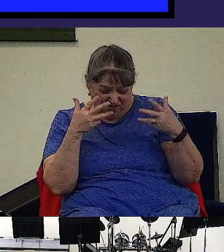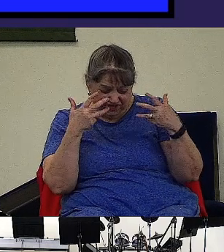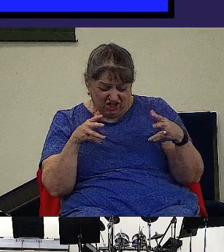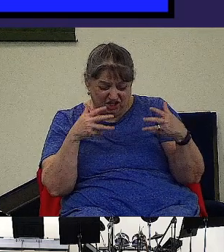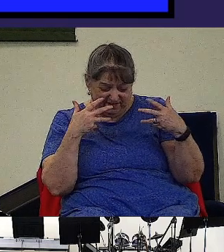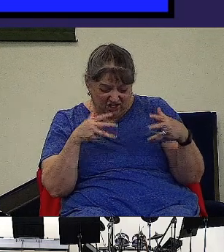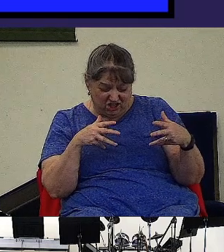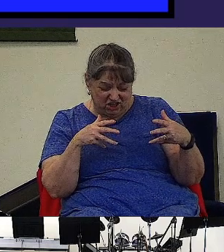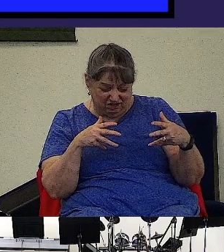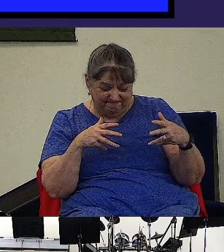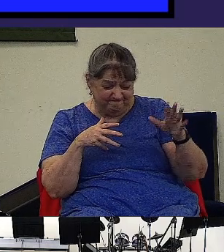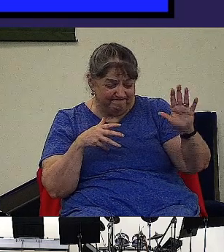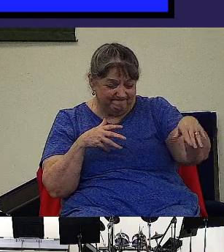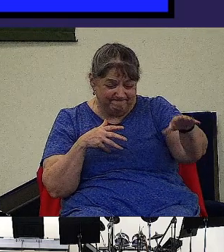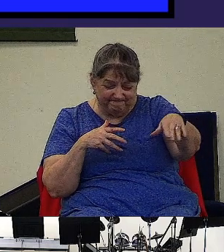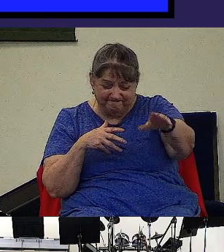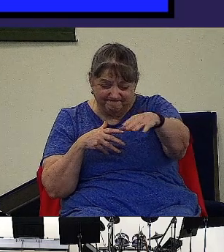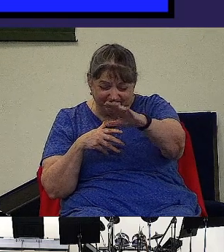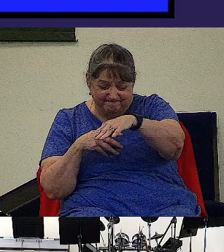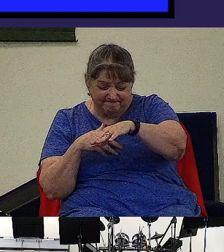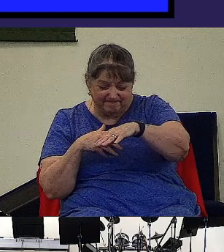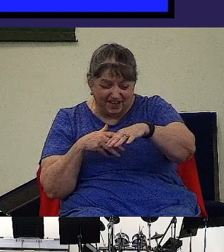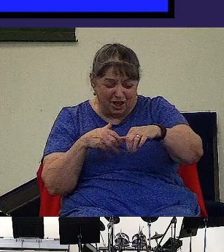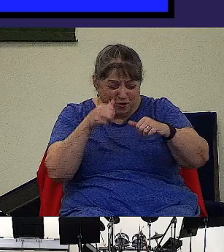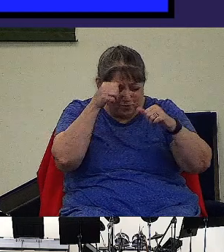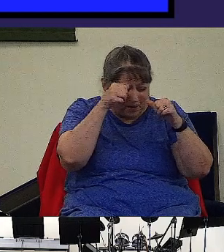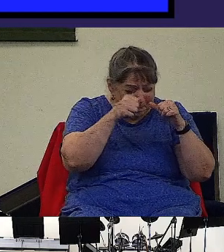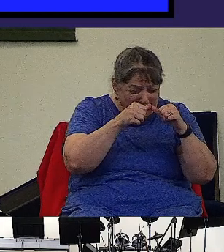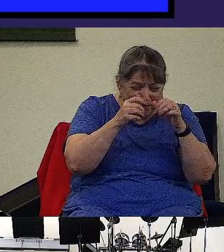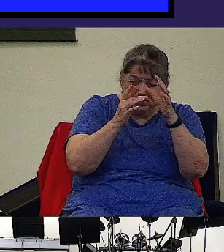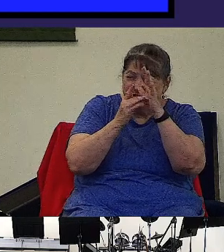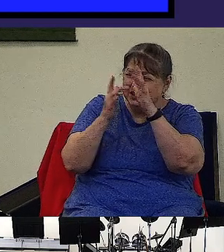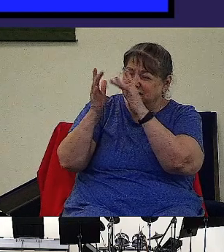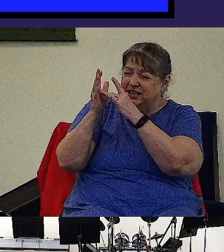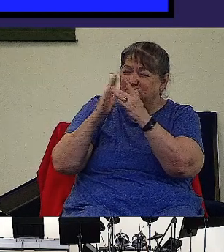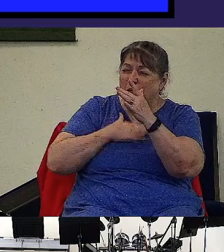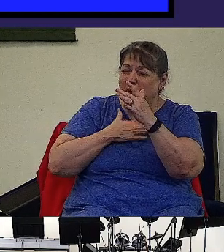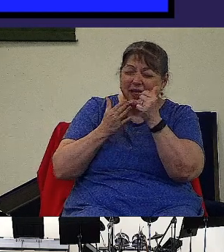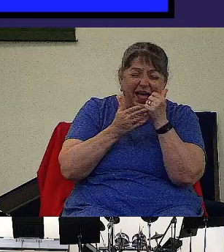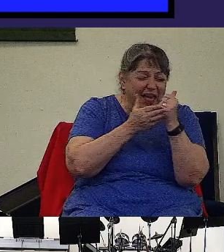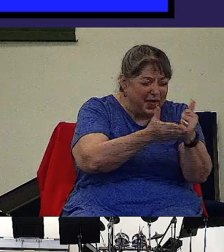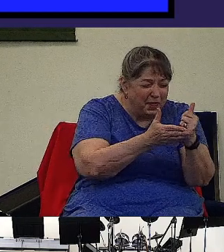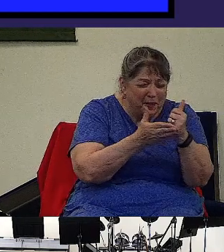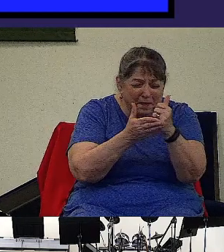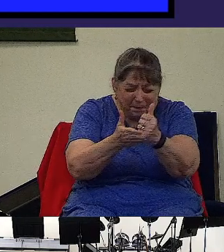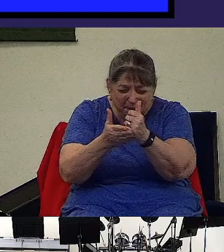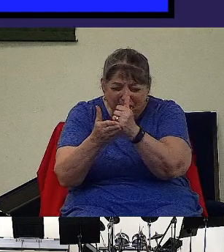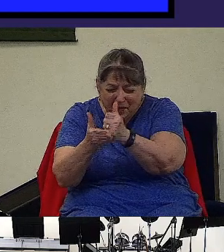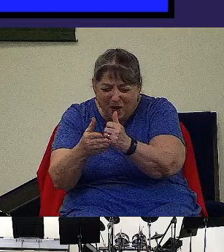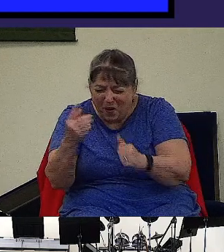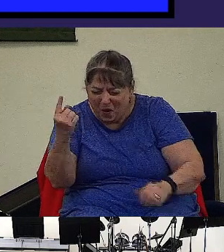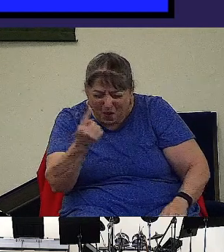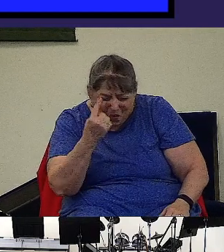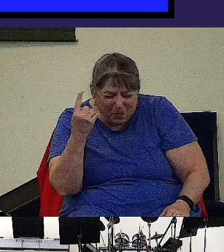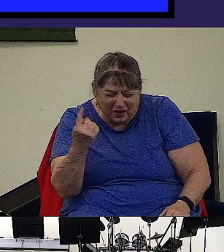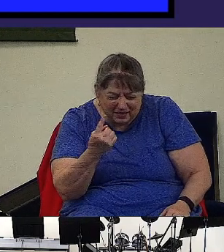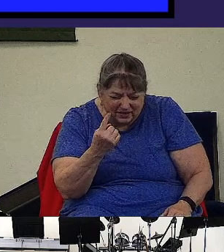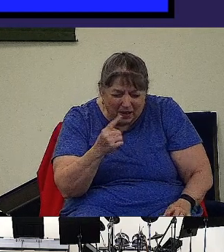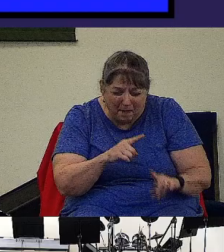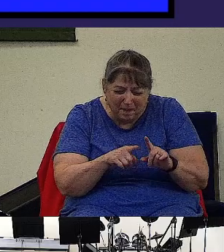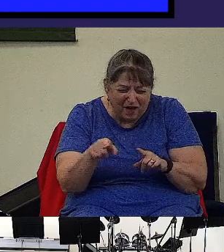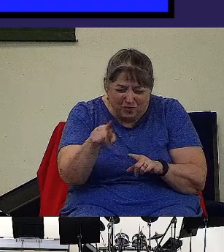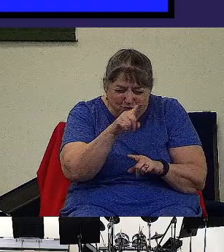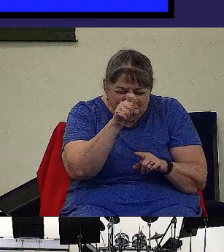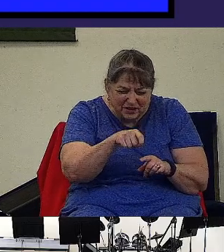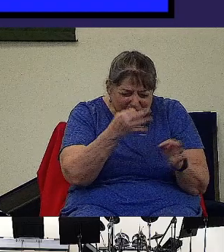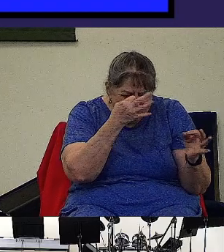friends my sisters and brothers just know he'll get you to the next point as well just make sure he's first thank